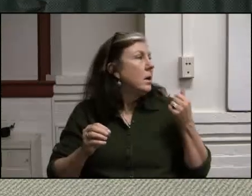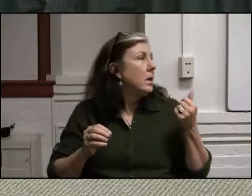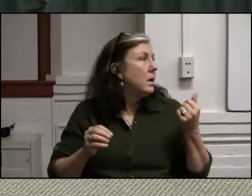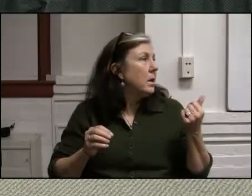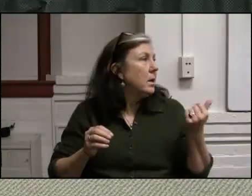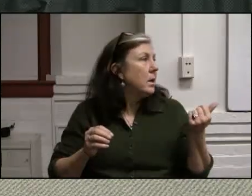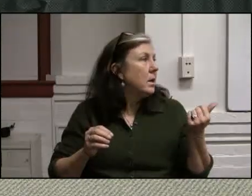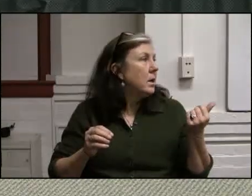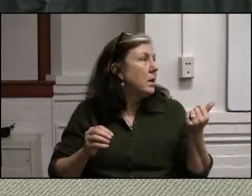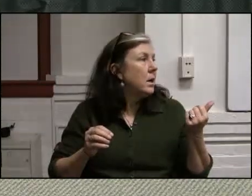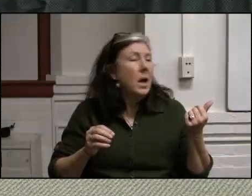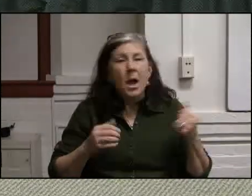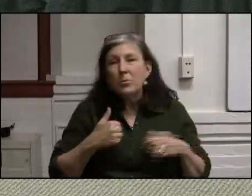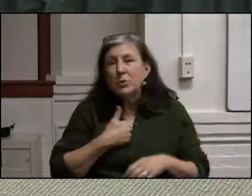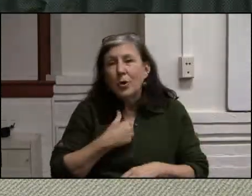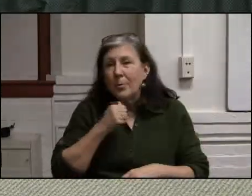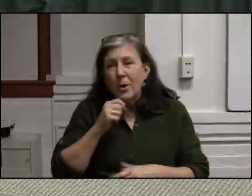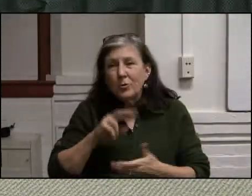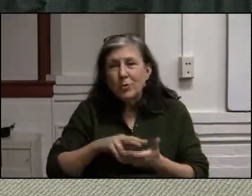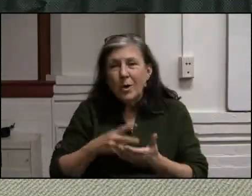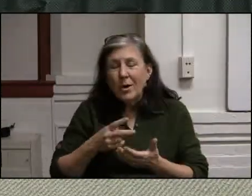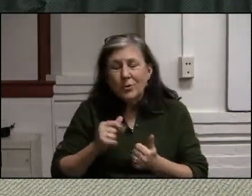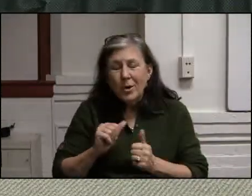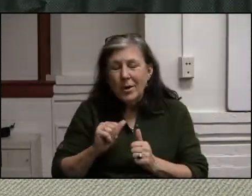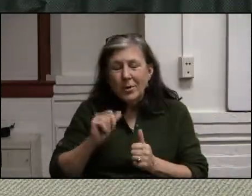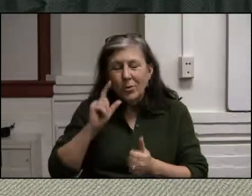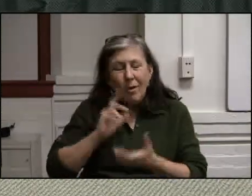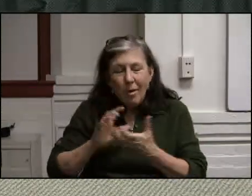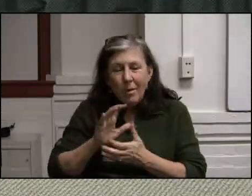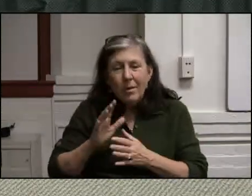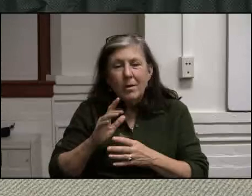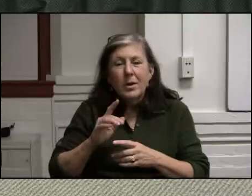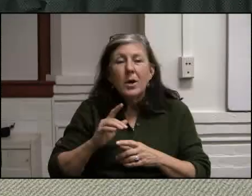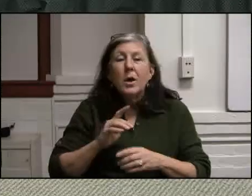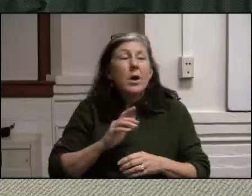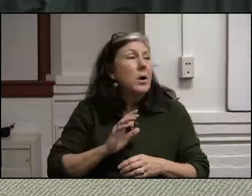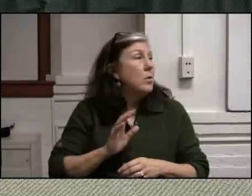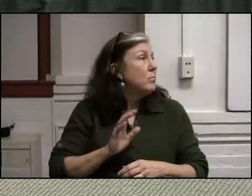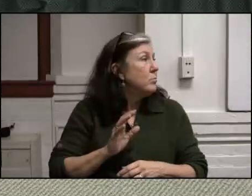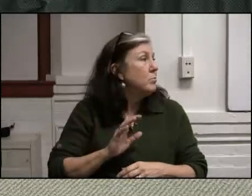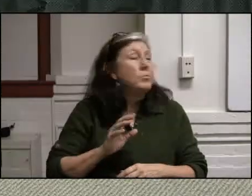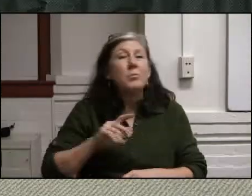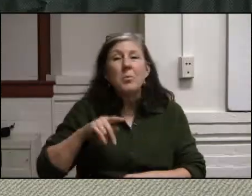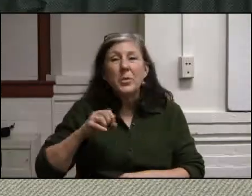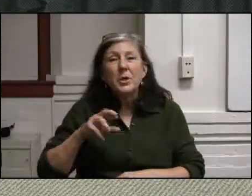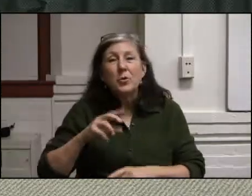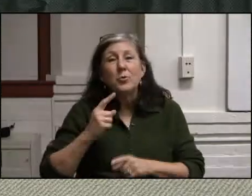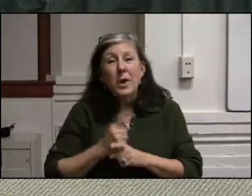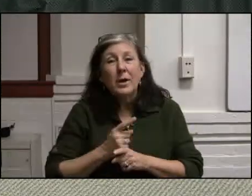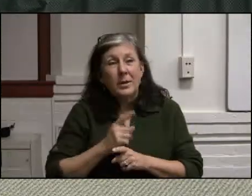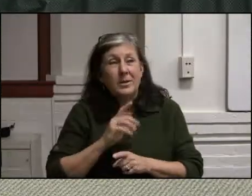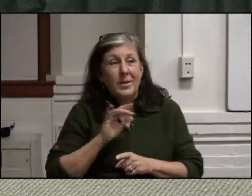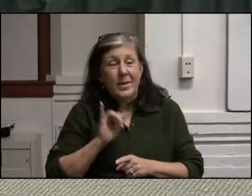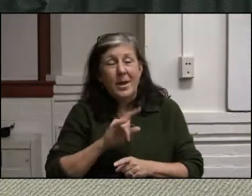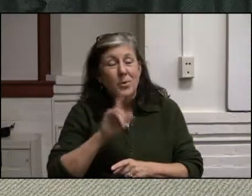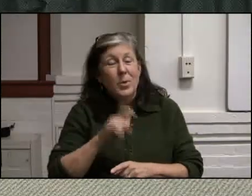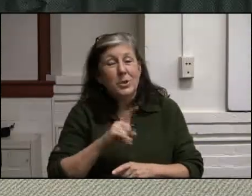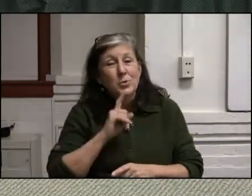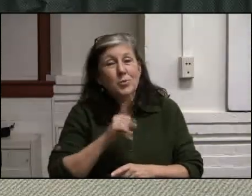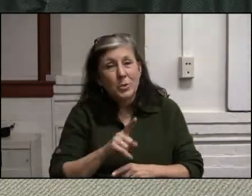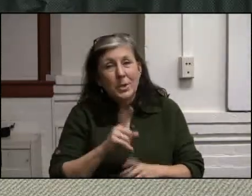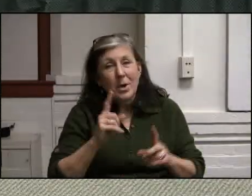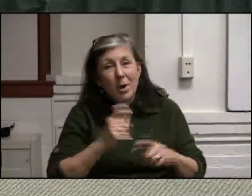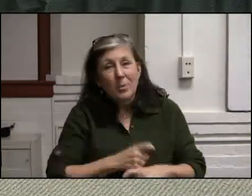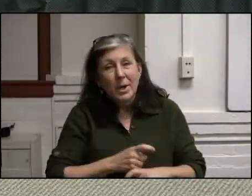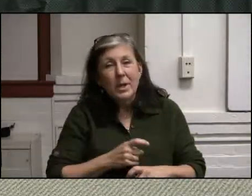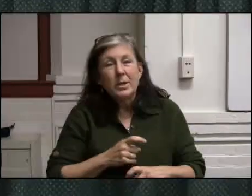I'm trying to not muddy the waters, but I'm trying to just No, make sure. it's a very complicated question, and far more complicated than usual. So what happened was